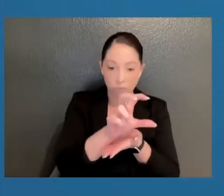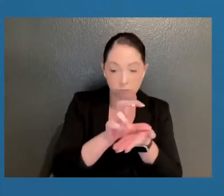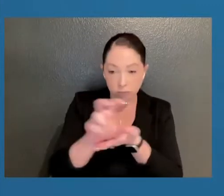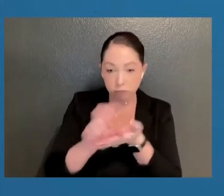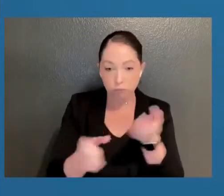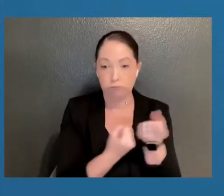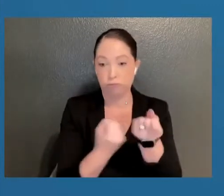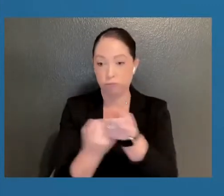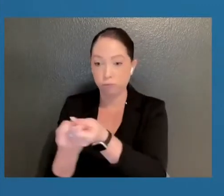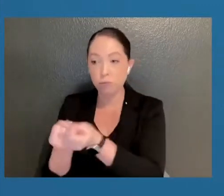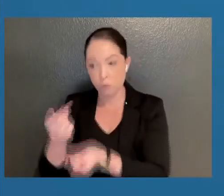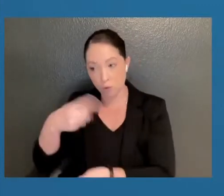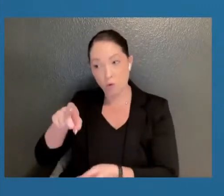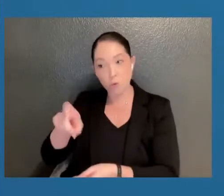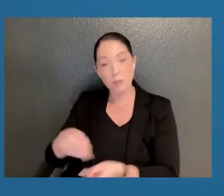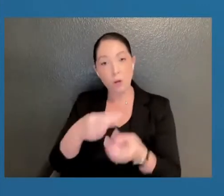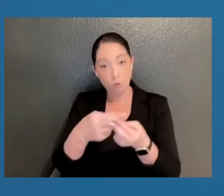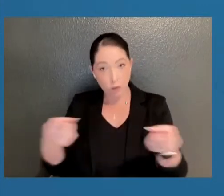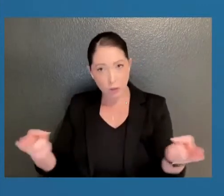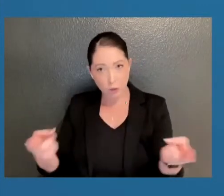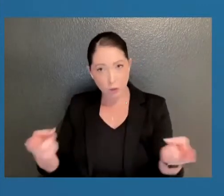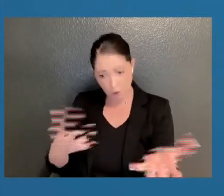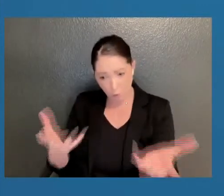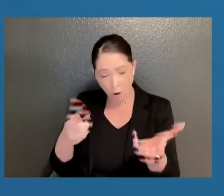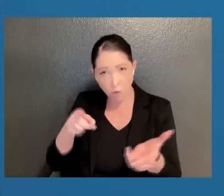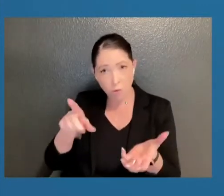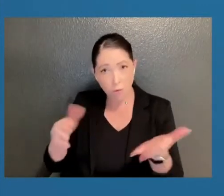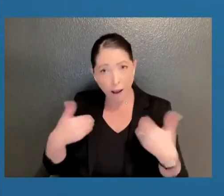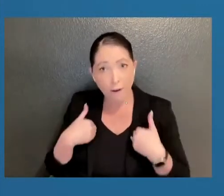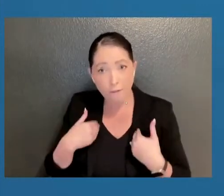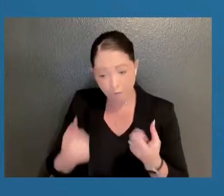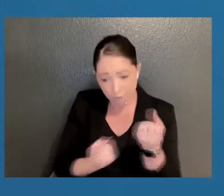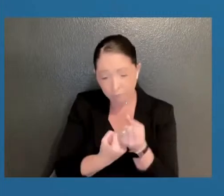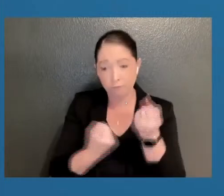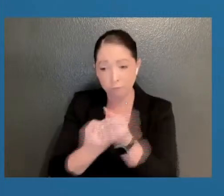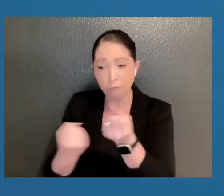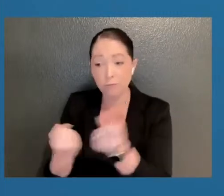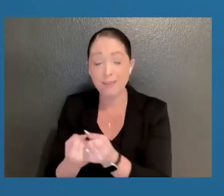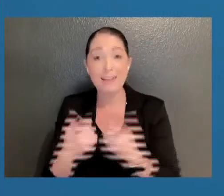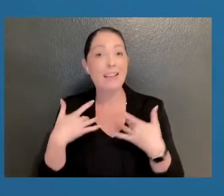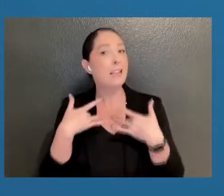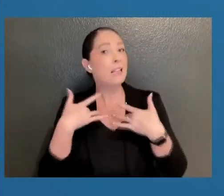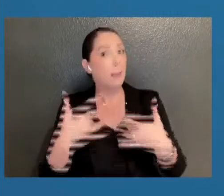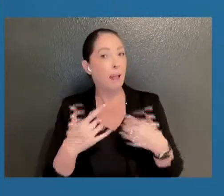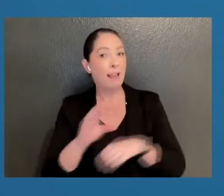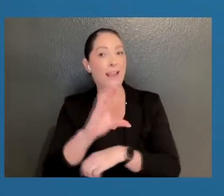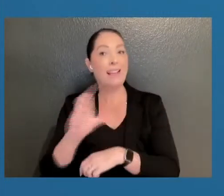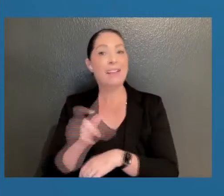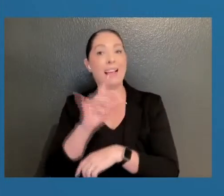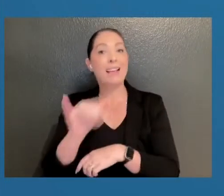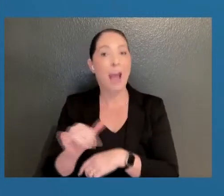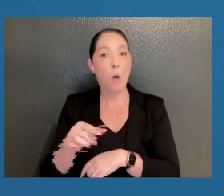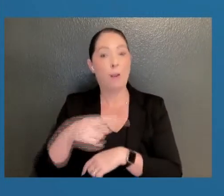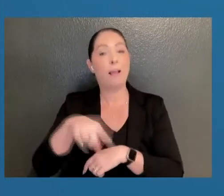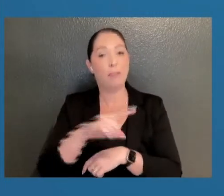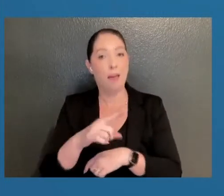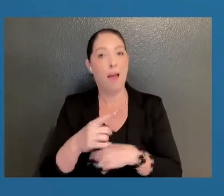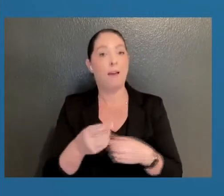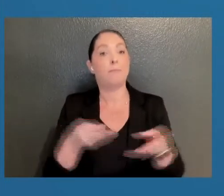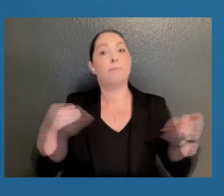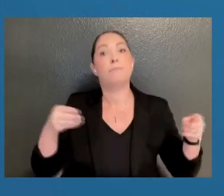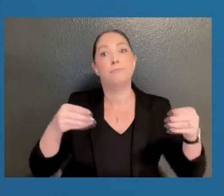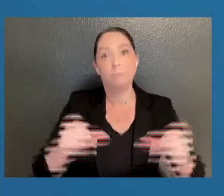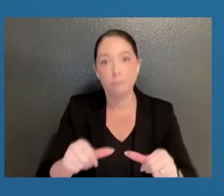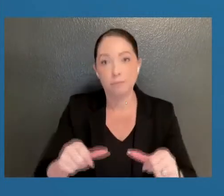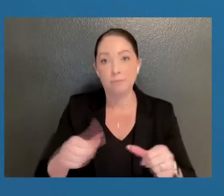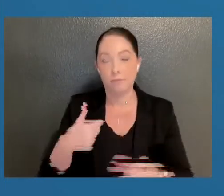offices that are traditionally primarily funded by the counties. And I'm a former county official. I know how this works.